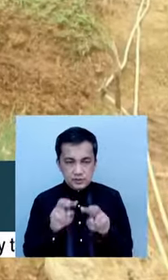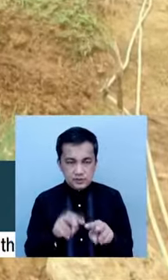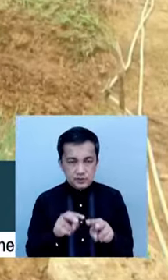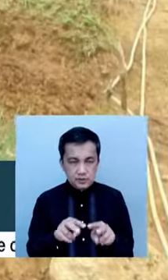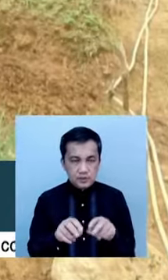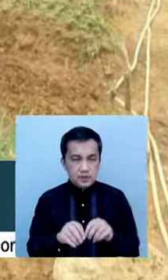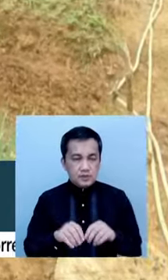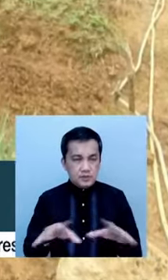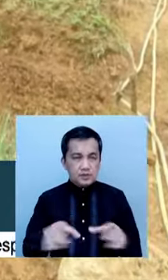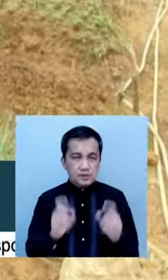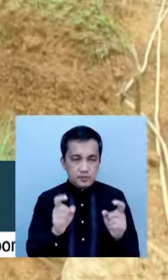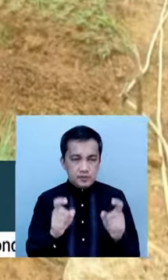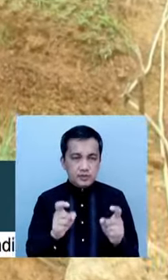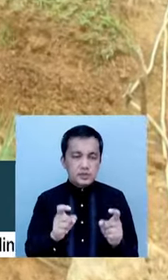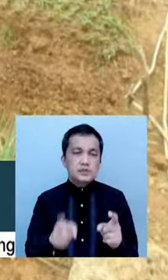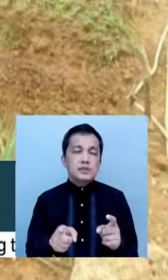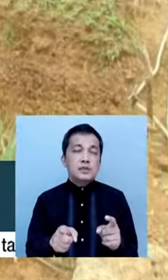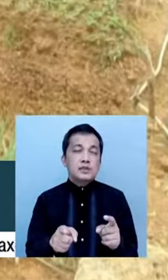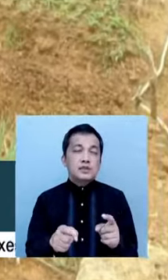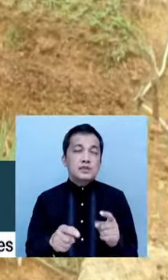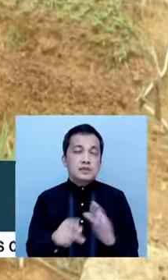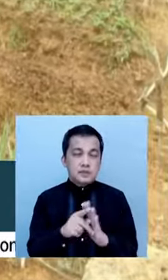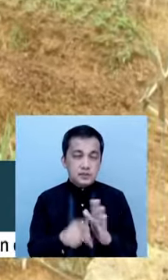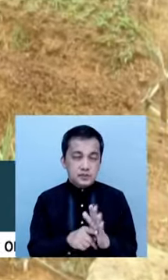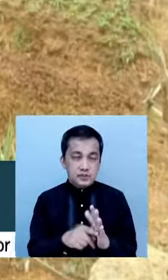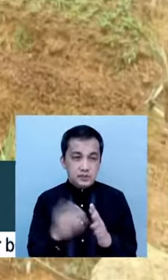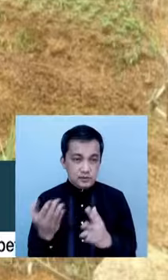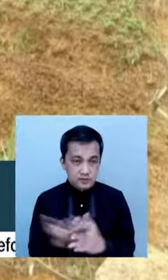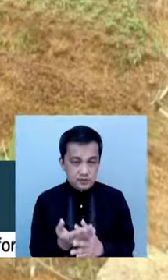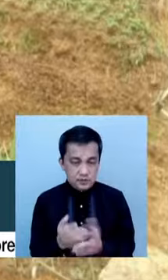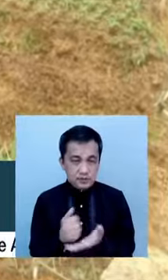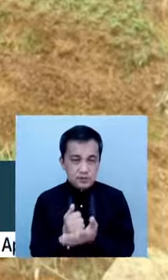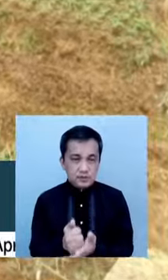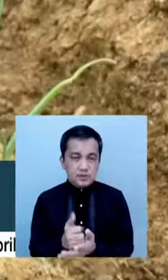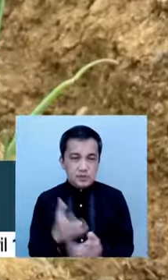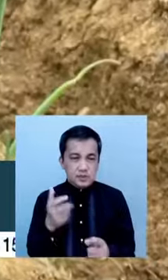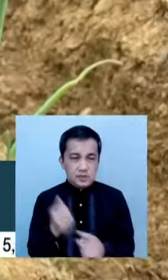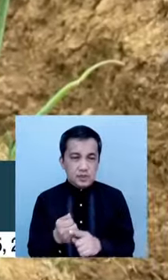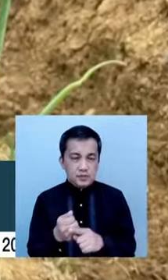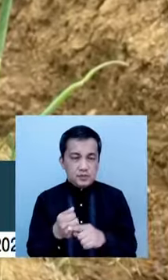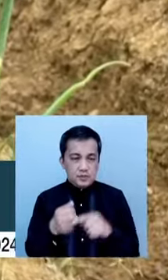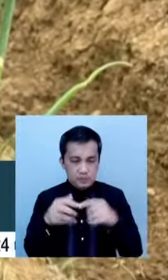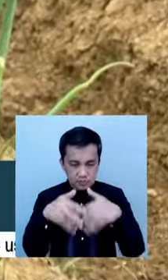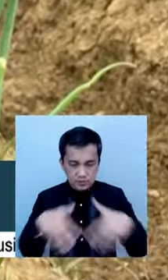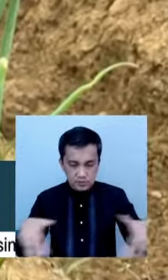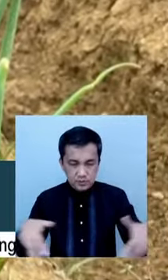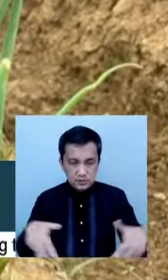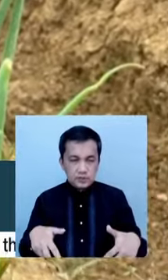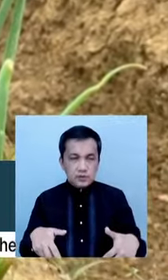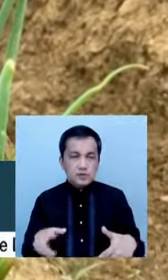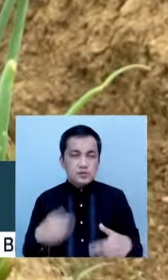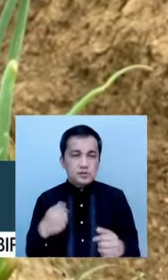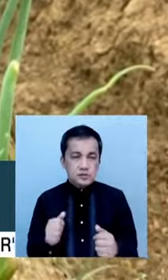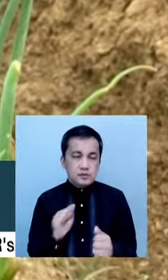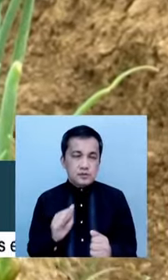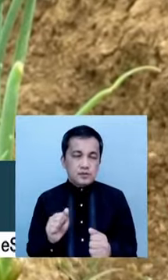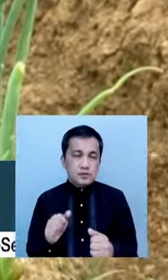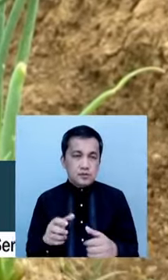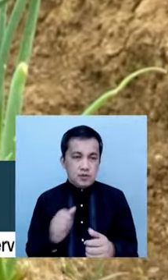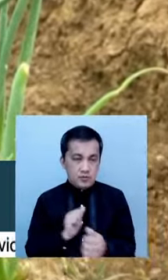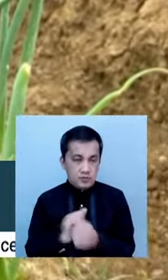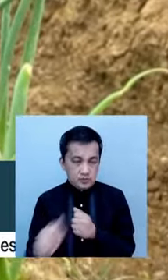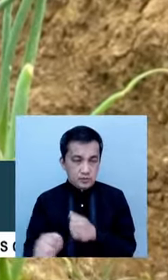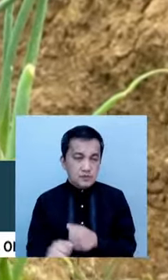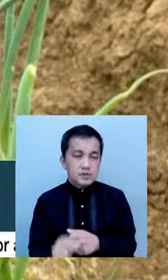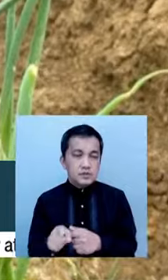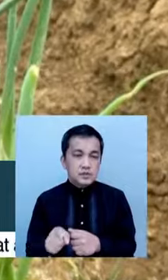implementing immediate measures and interventions to help affected constituents cope with the situation. Under the state of calamity, the city